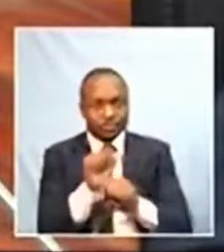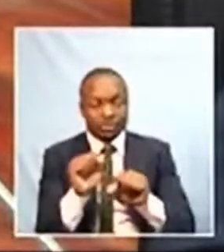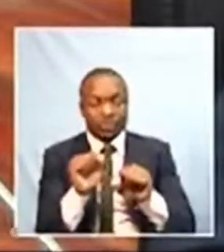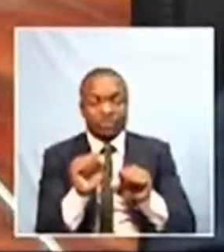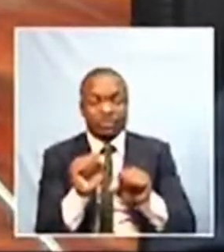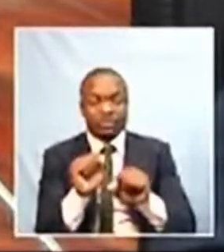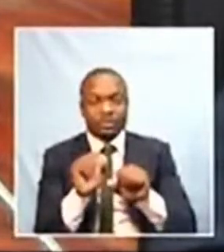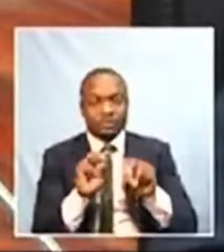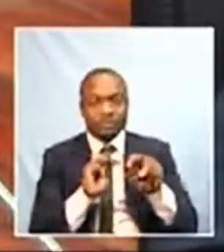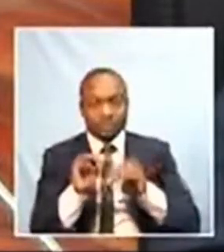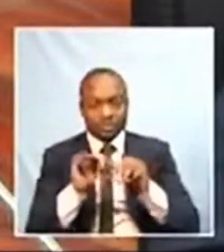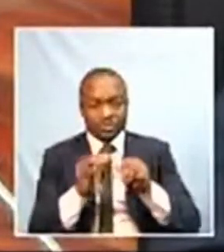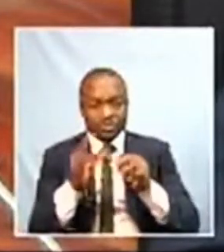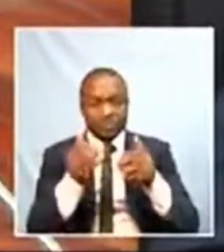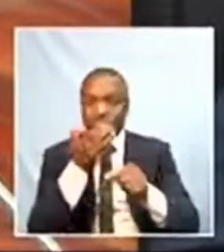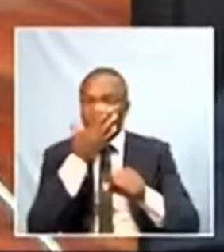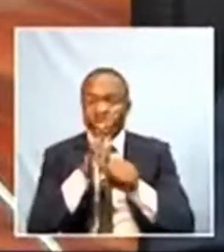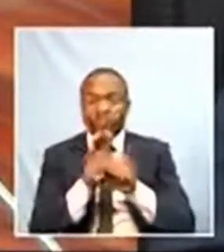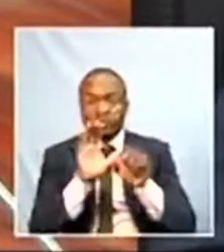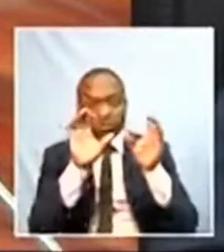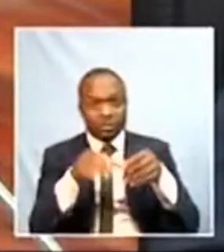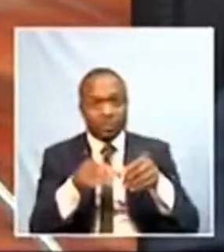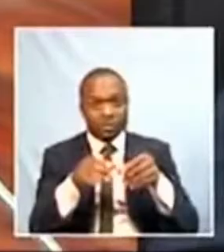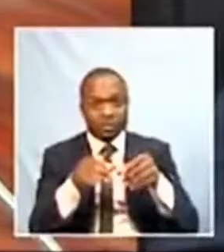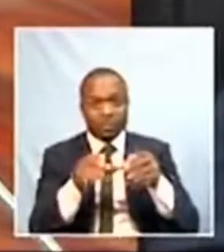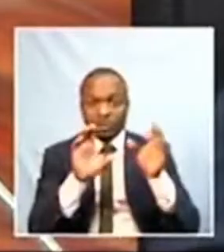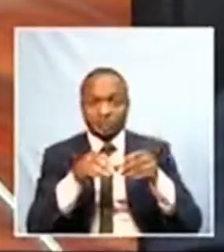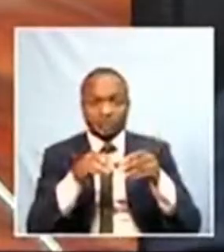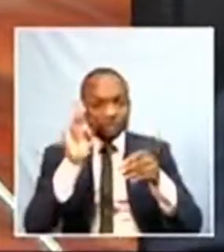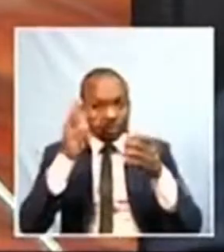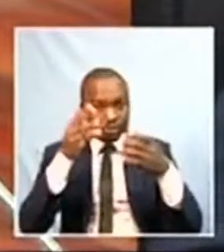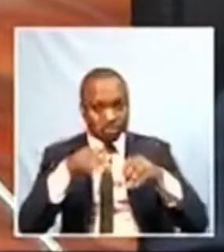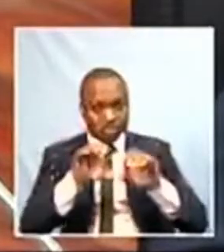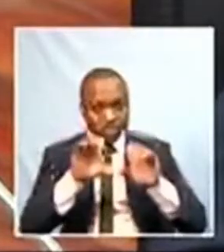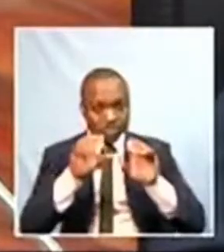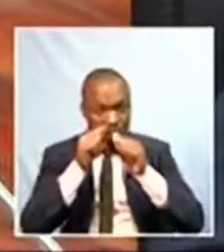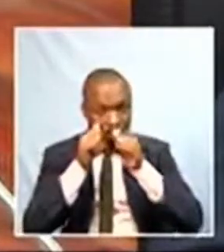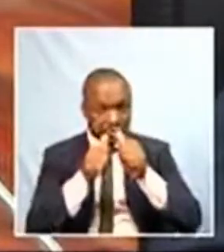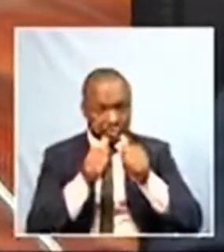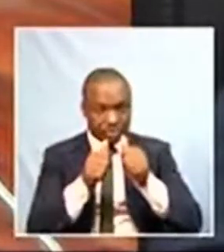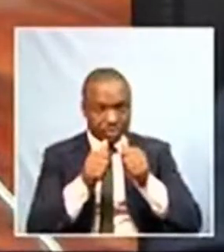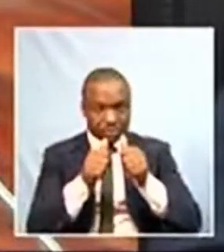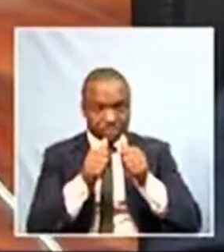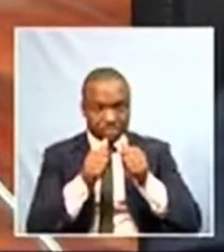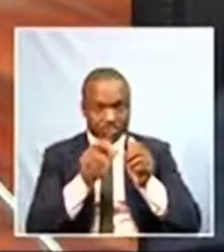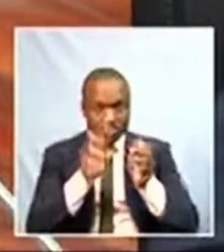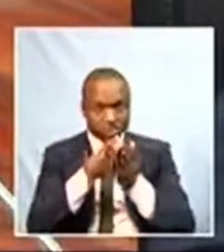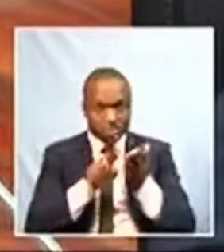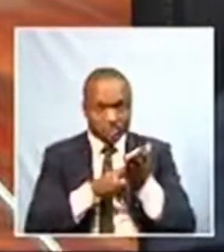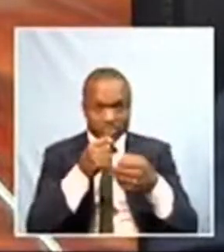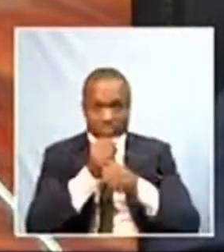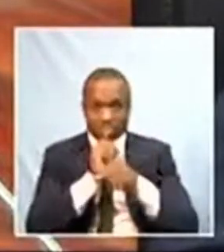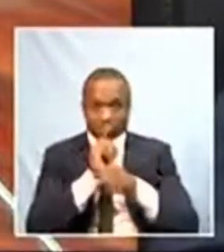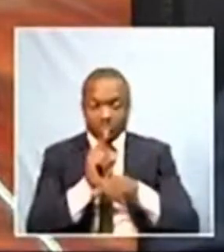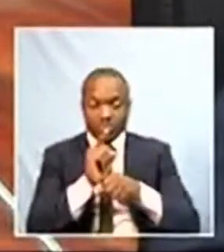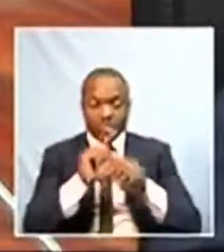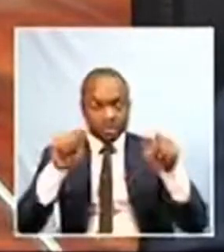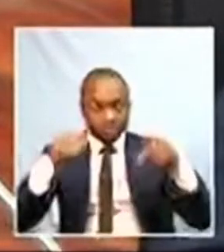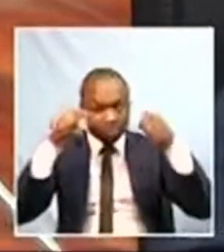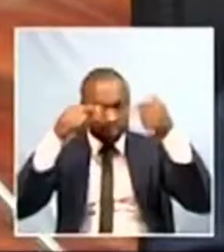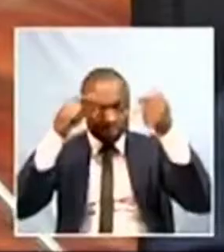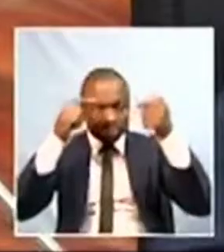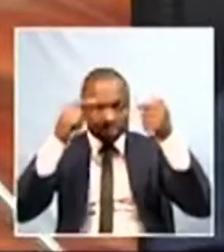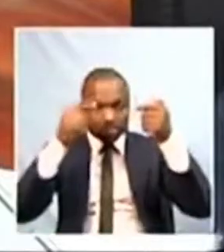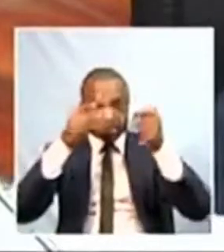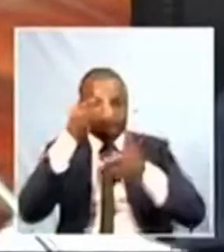taken. Management wishes to assure the committee that the Council will continue to adhere to regulations to ensure successful implementation of